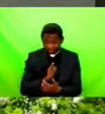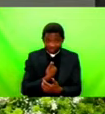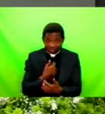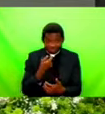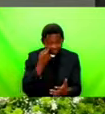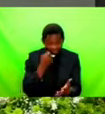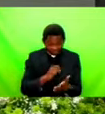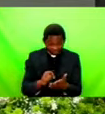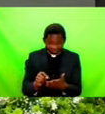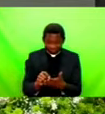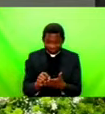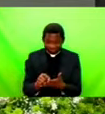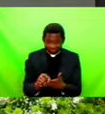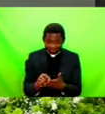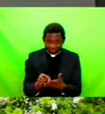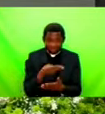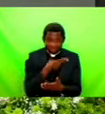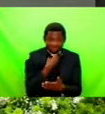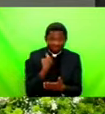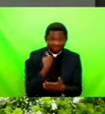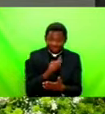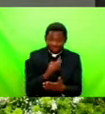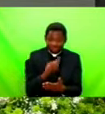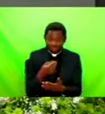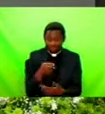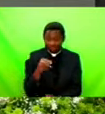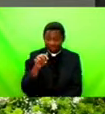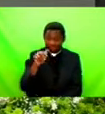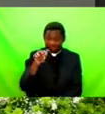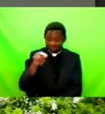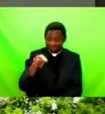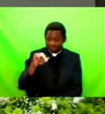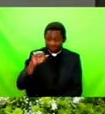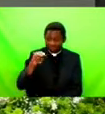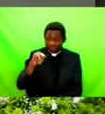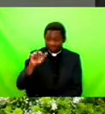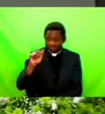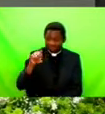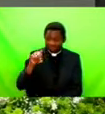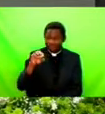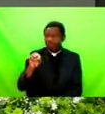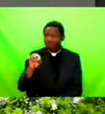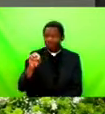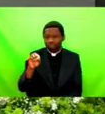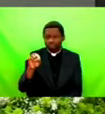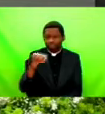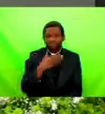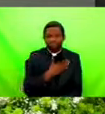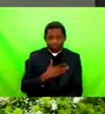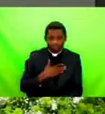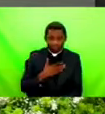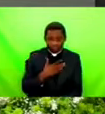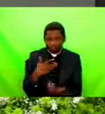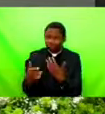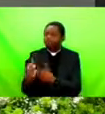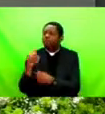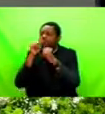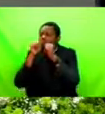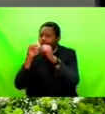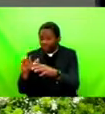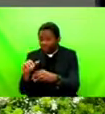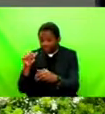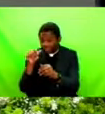Dakwa. He's one of the best secretaries I've worked with. And I forgot his name. Please, may the Lord bless you wherever you